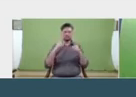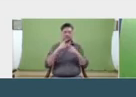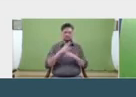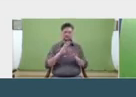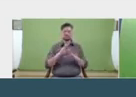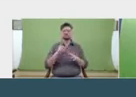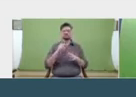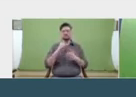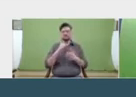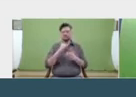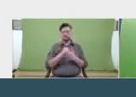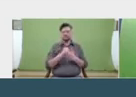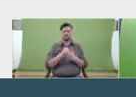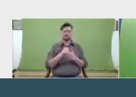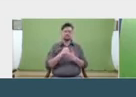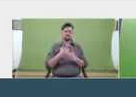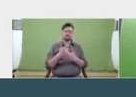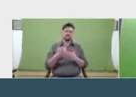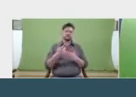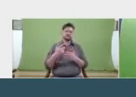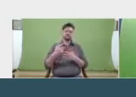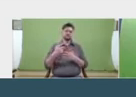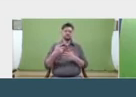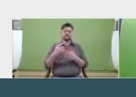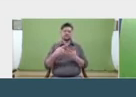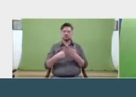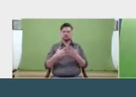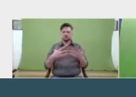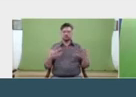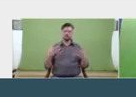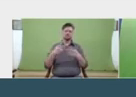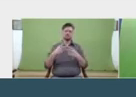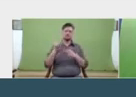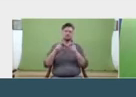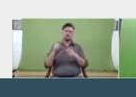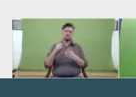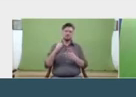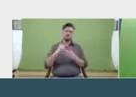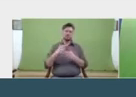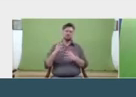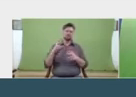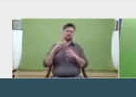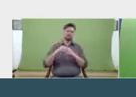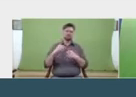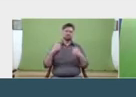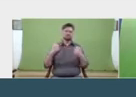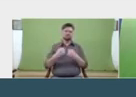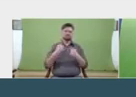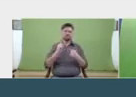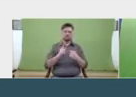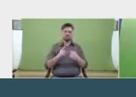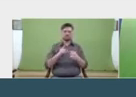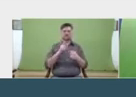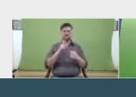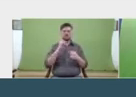users and continuous maintenance however the deaf community does not have the motivation to use sign language artificially